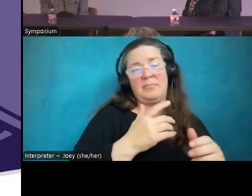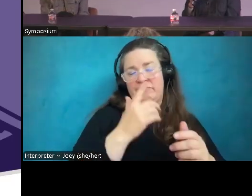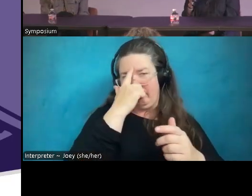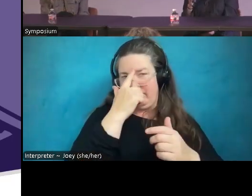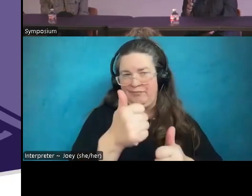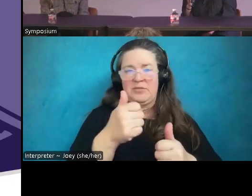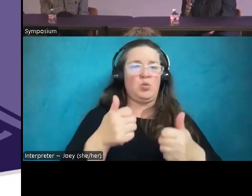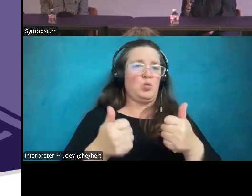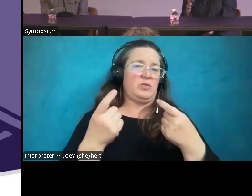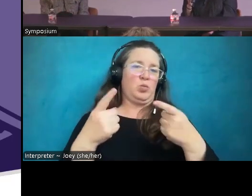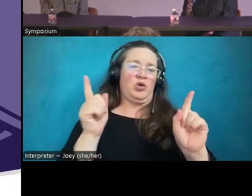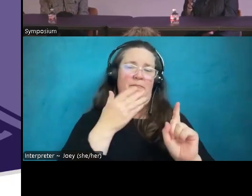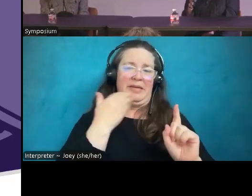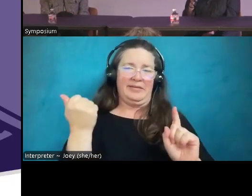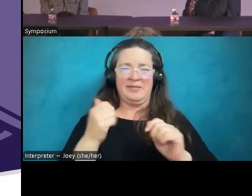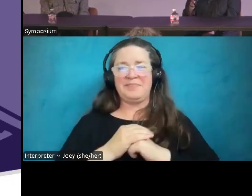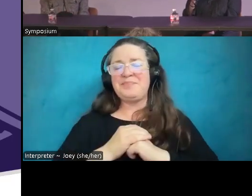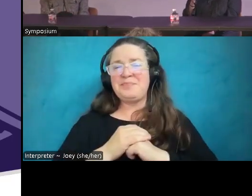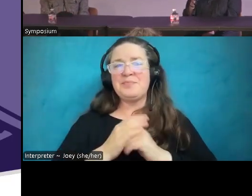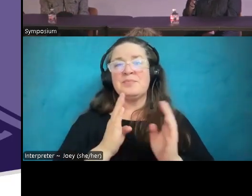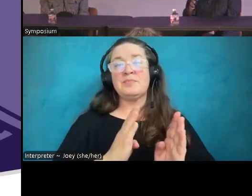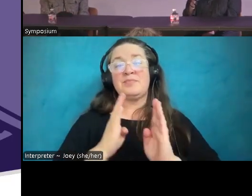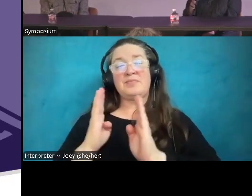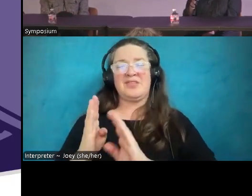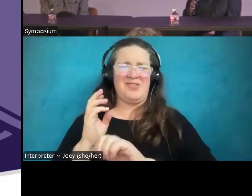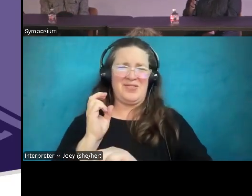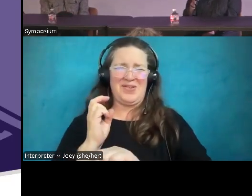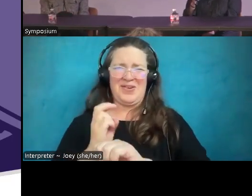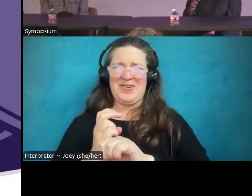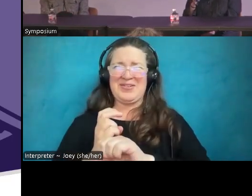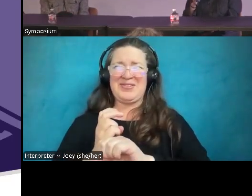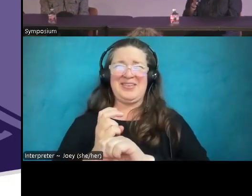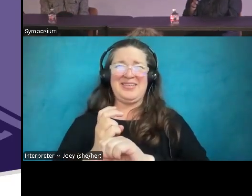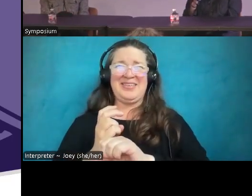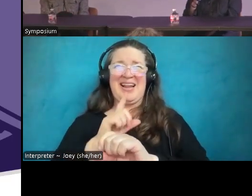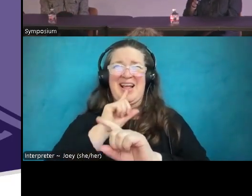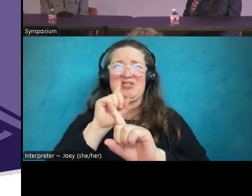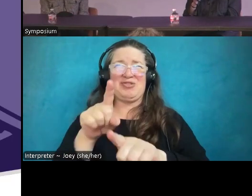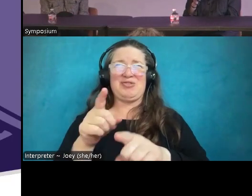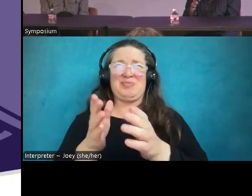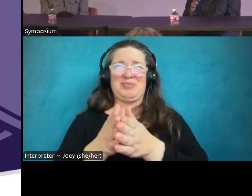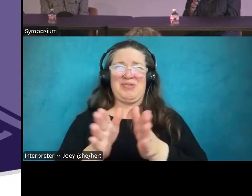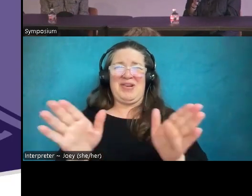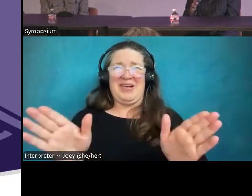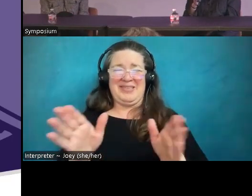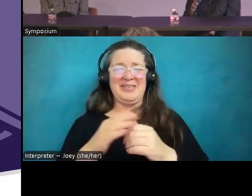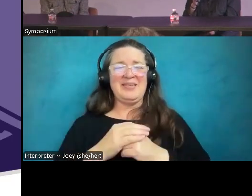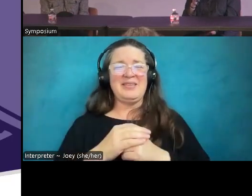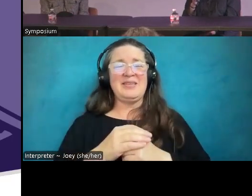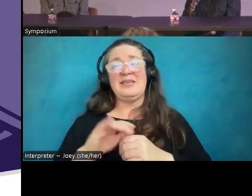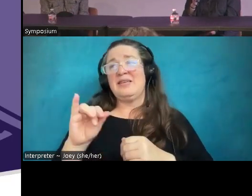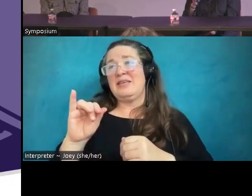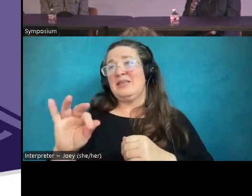Yeah, I think that's a really hard question to answer broadly. If I use an example like somebody who's